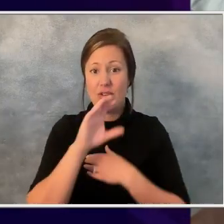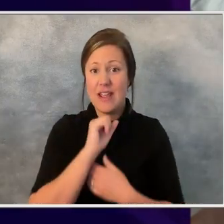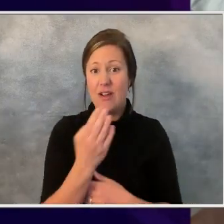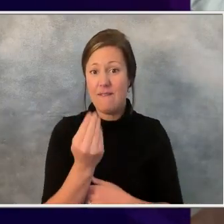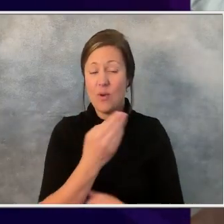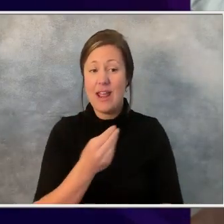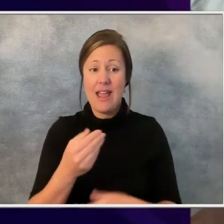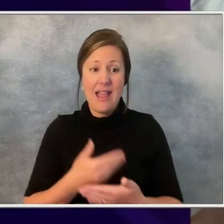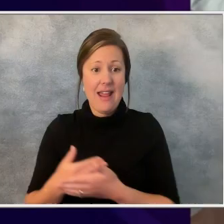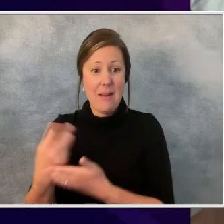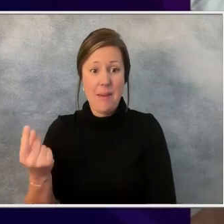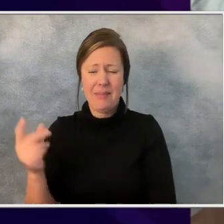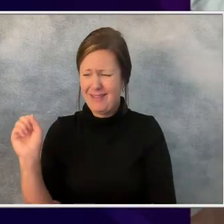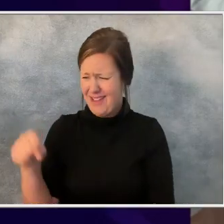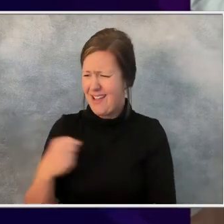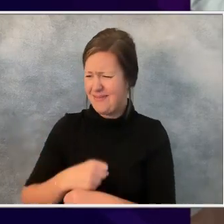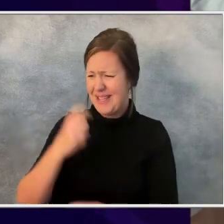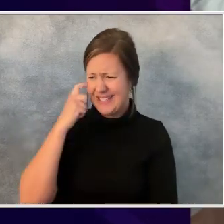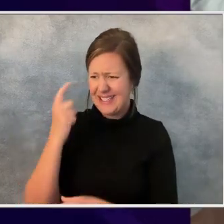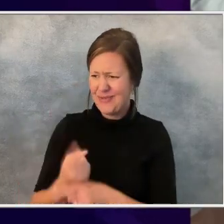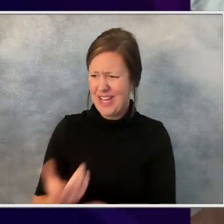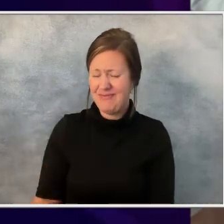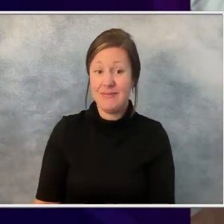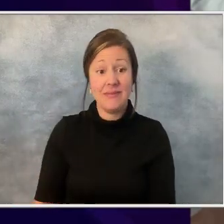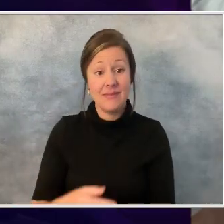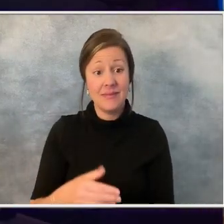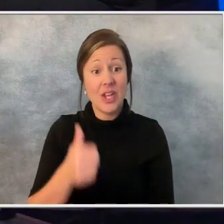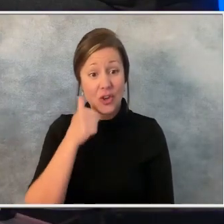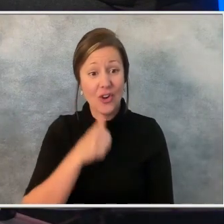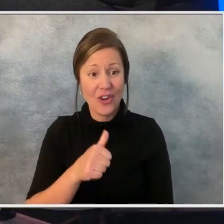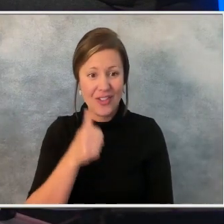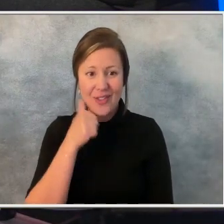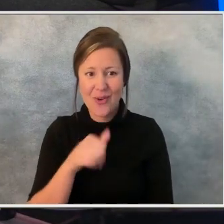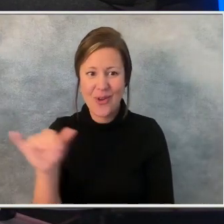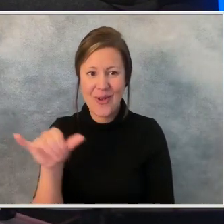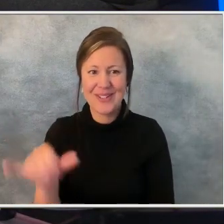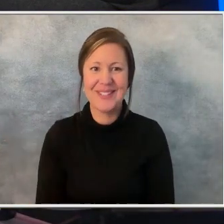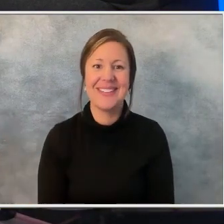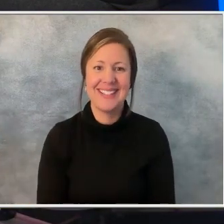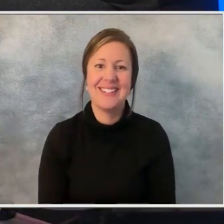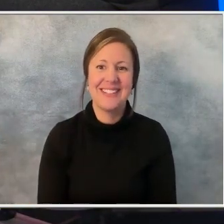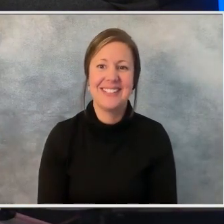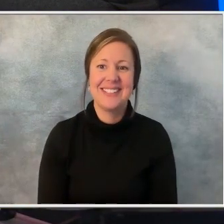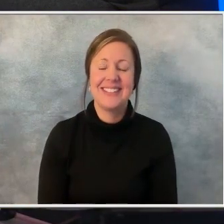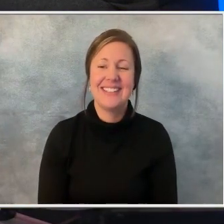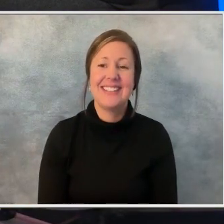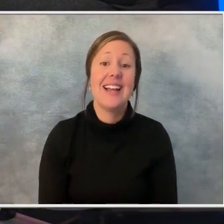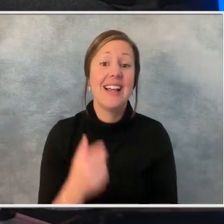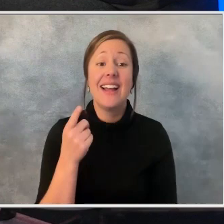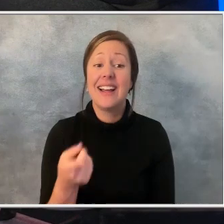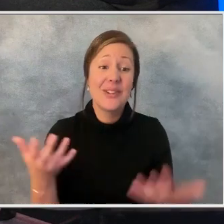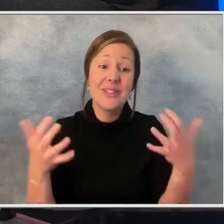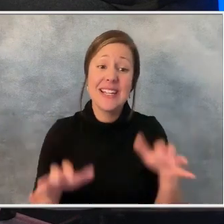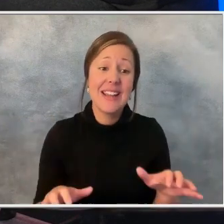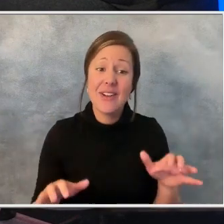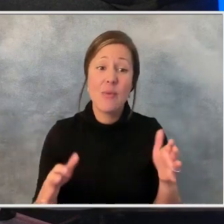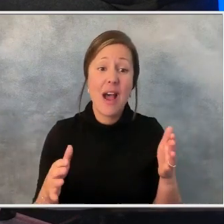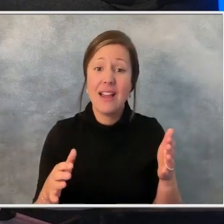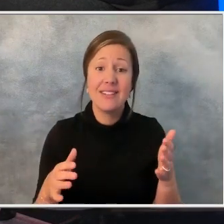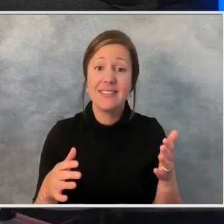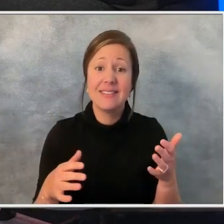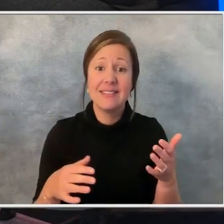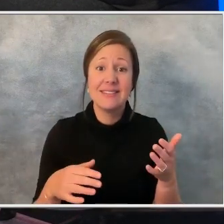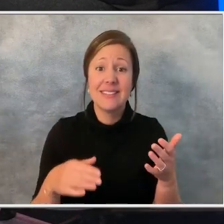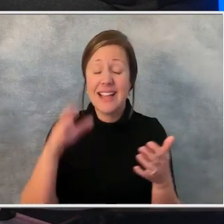sense. Boy or girl? It's a girl also. Again? Yeah. You didn't want a partner or anything? Nope. Okay, No, all